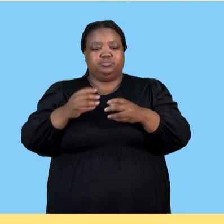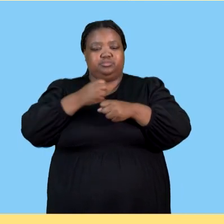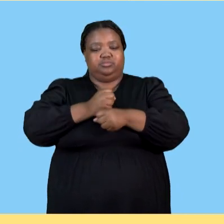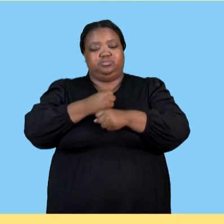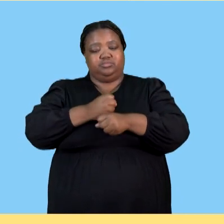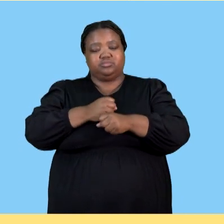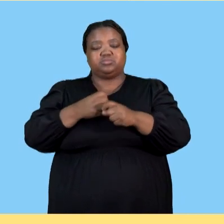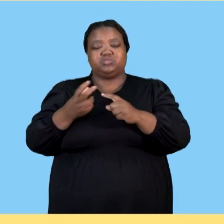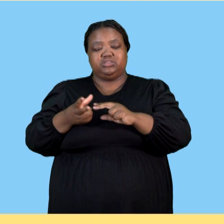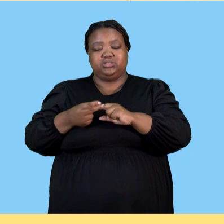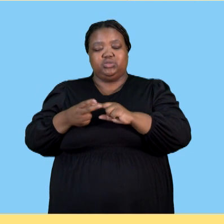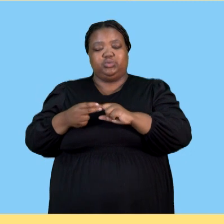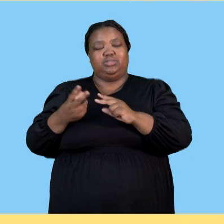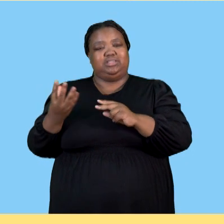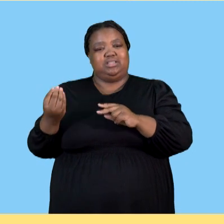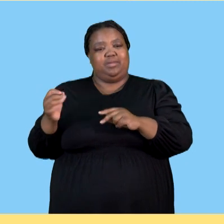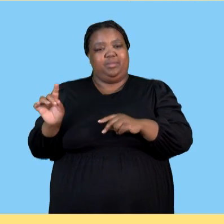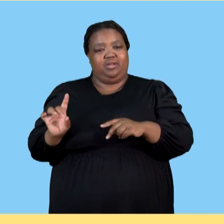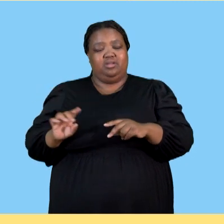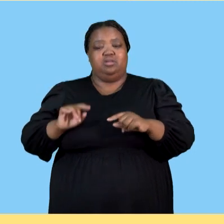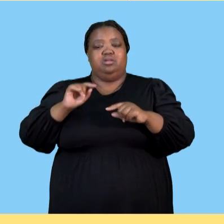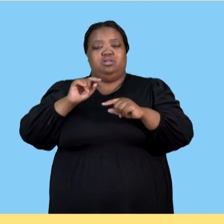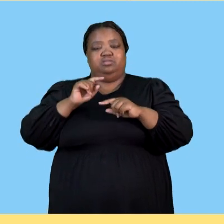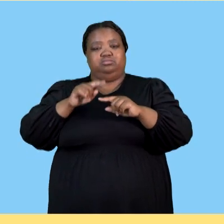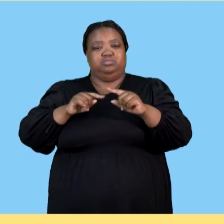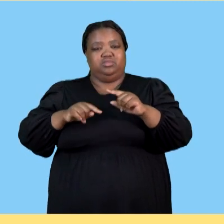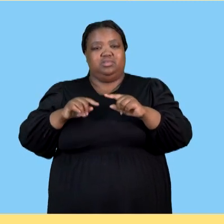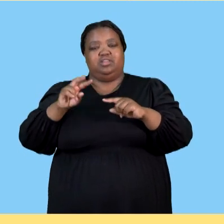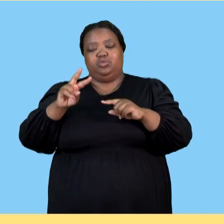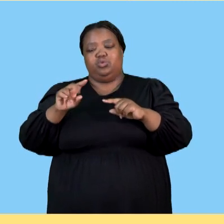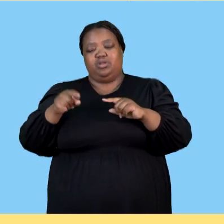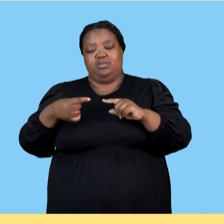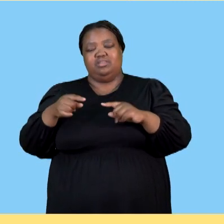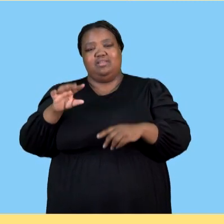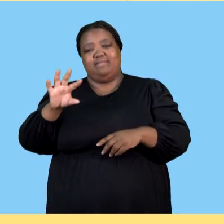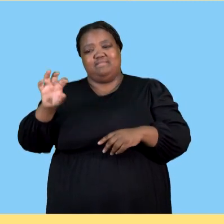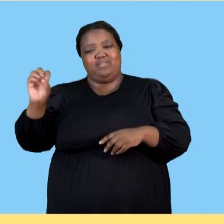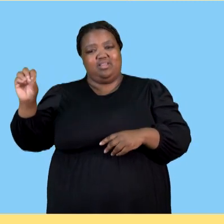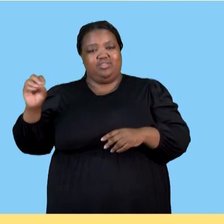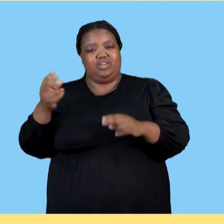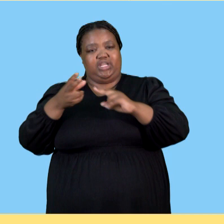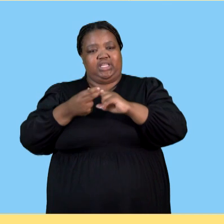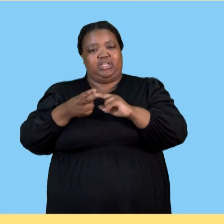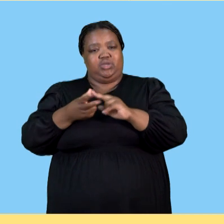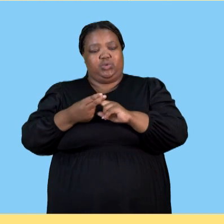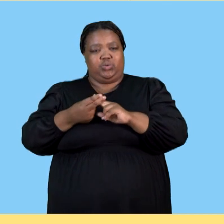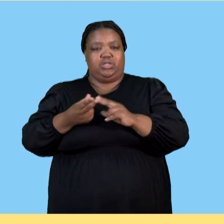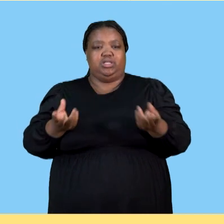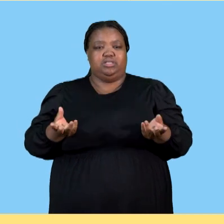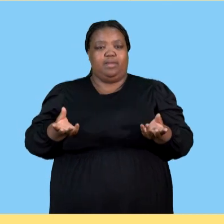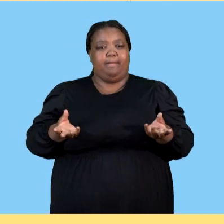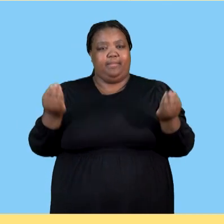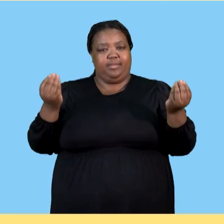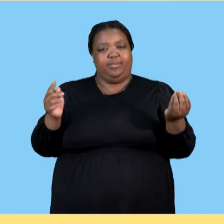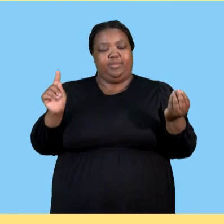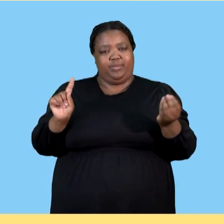number of units. By the number of units, which is 2,500 units. This is going to give